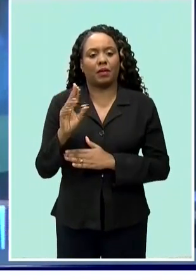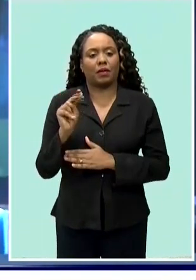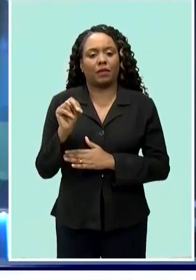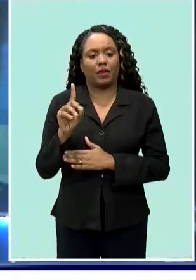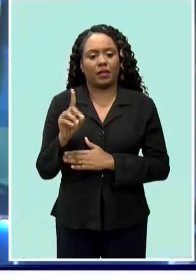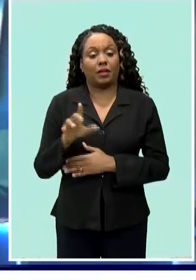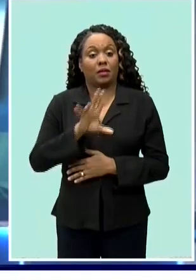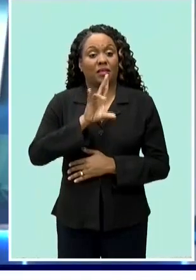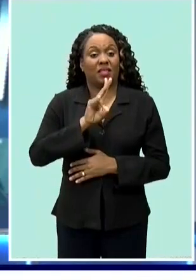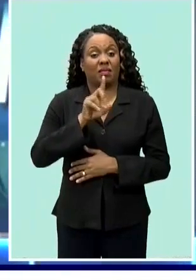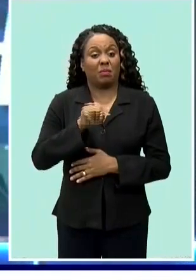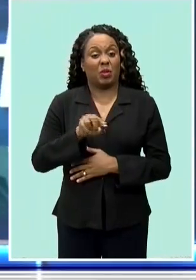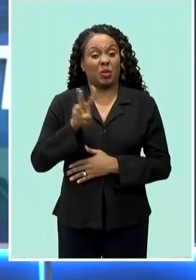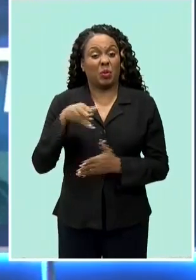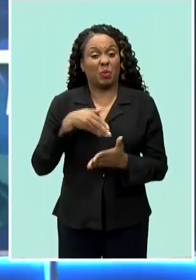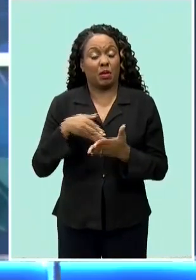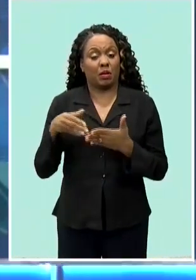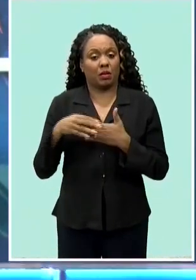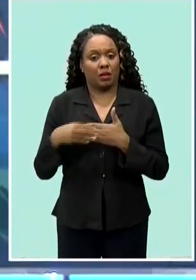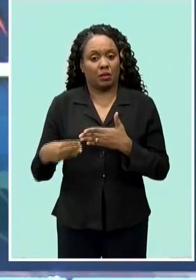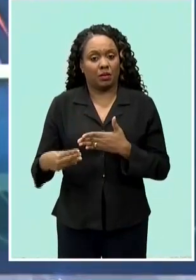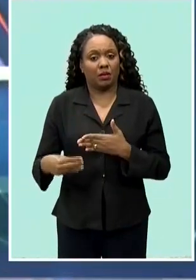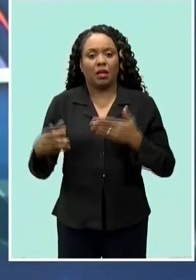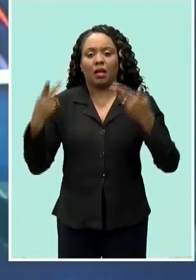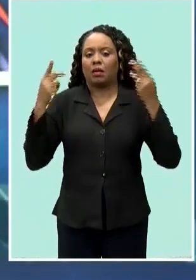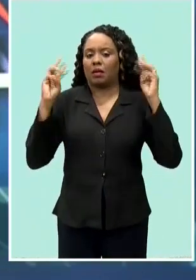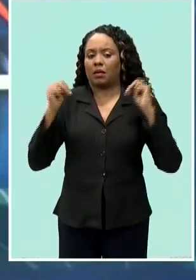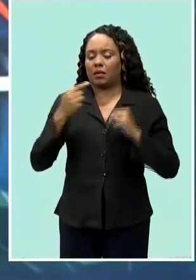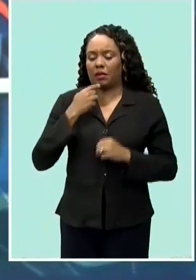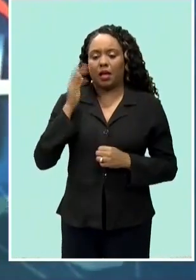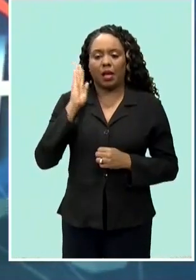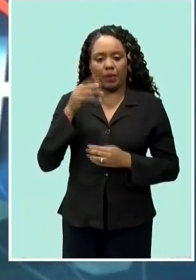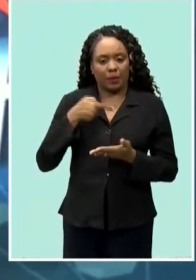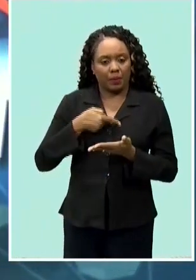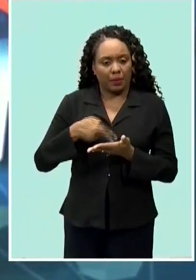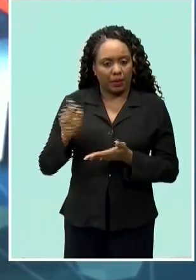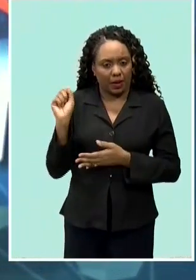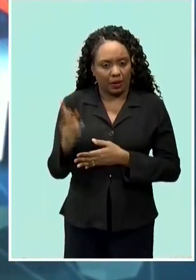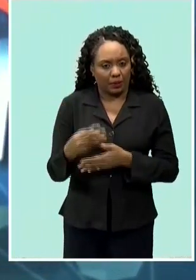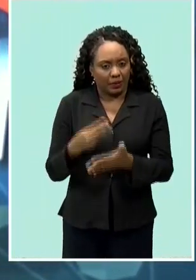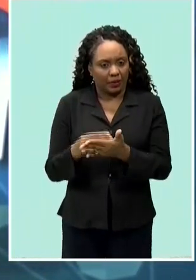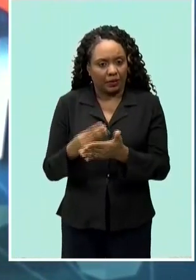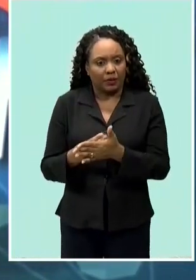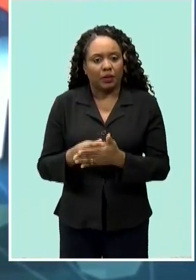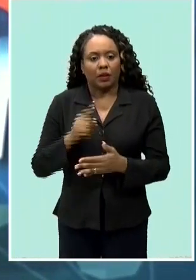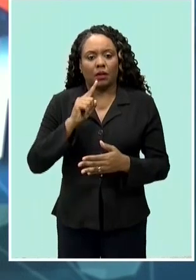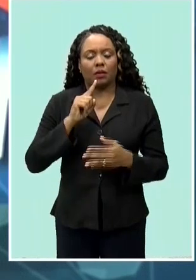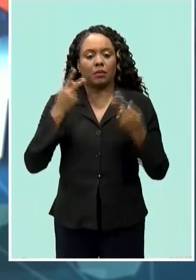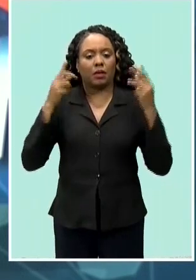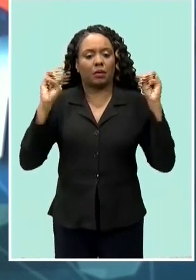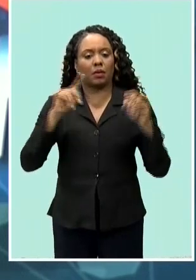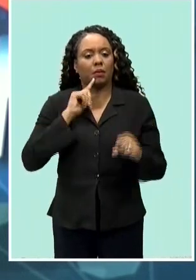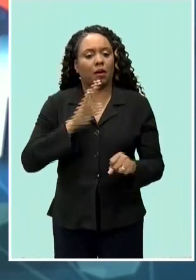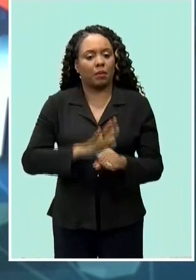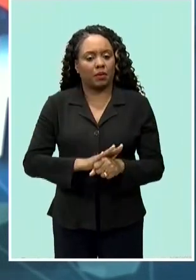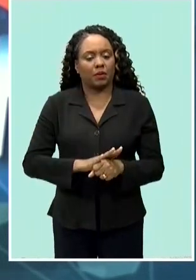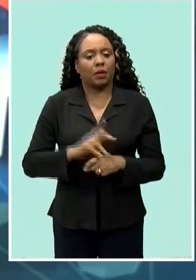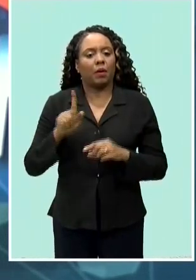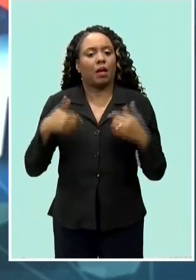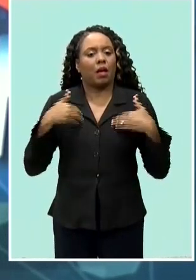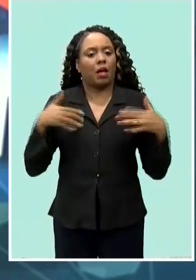Mia Amor-Mottley has made it clear that the country will be honoring its commitment to the regional fund. The Prime Minister made this pledge during the 8th meeting